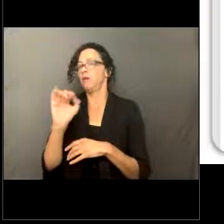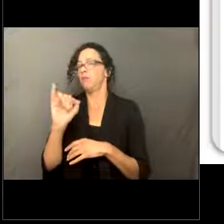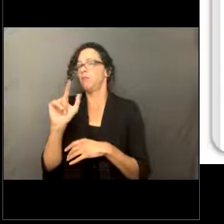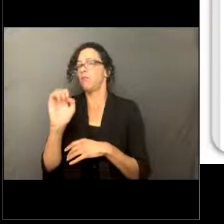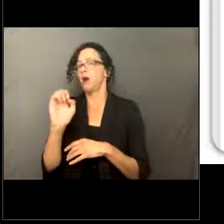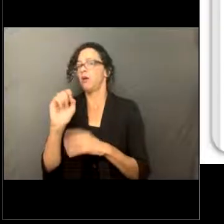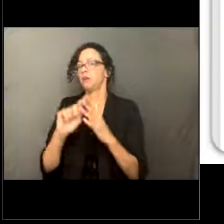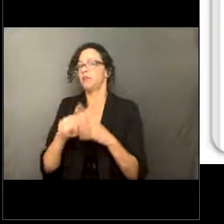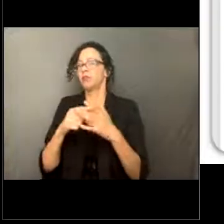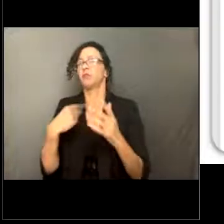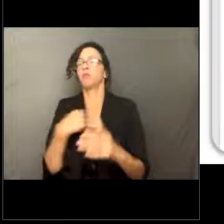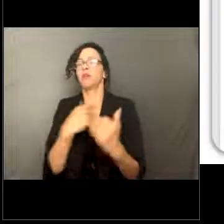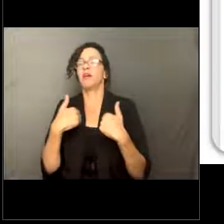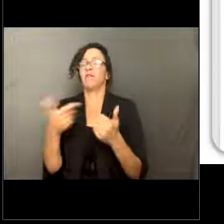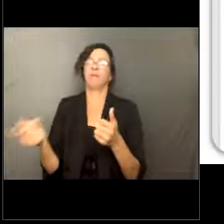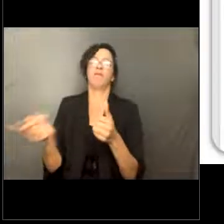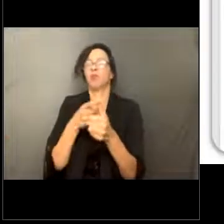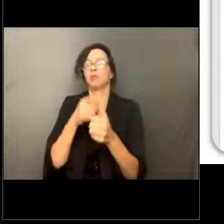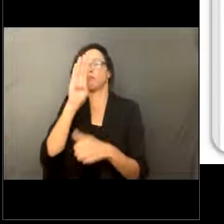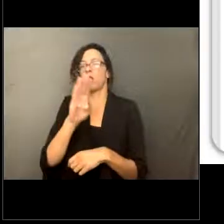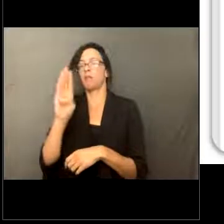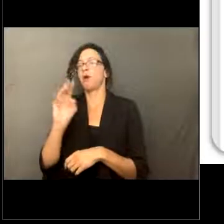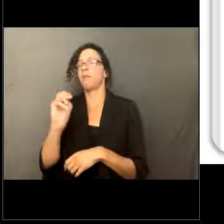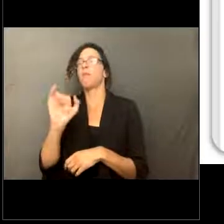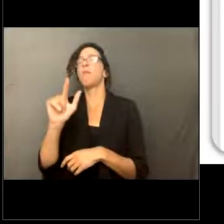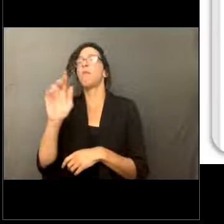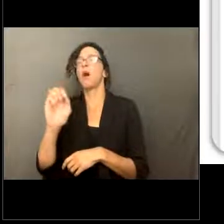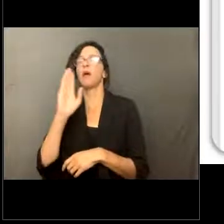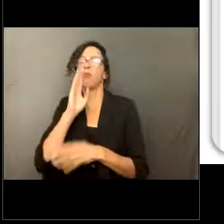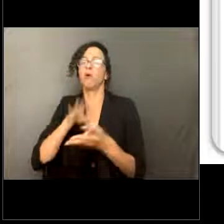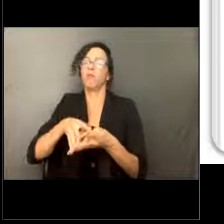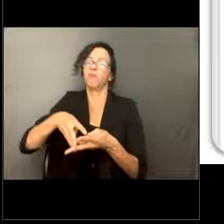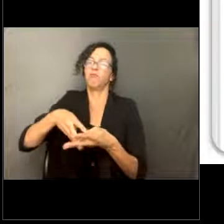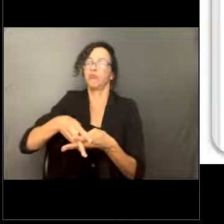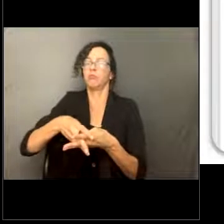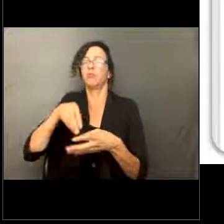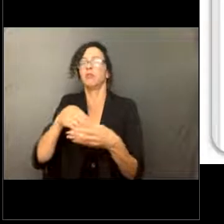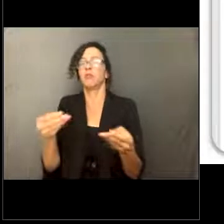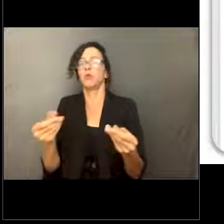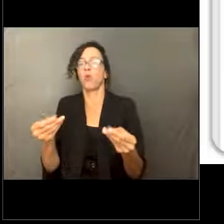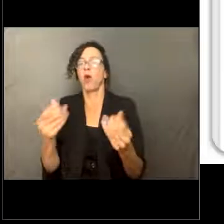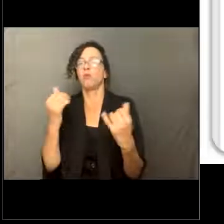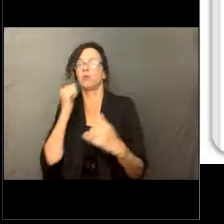ground tomorrow, and this is an effort to provide high-speed,